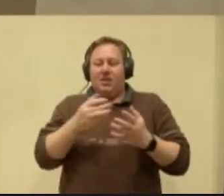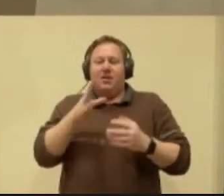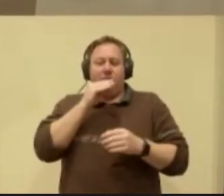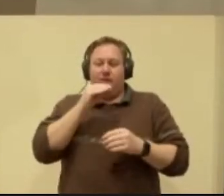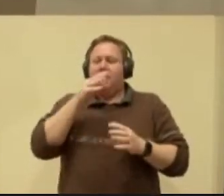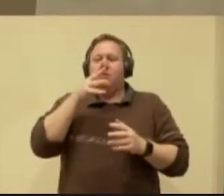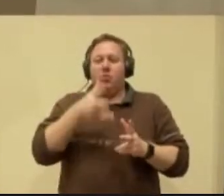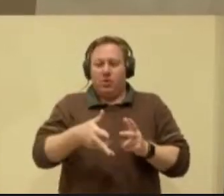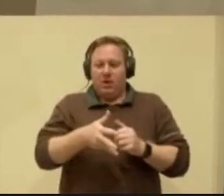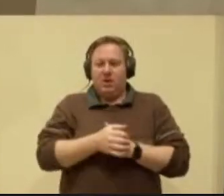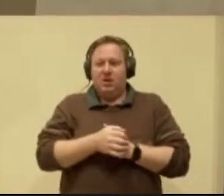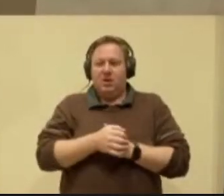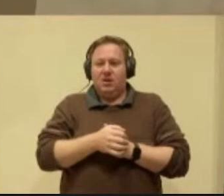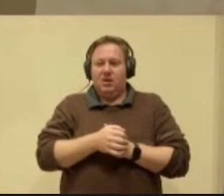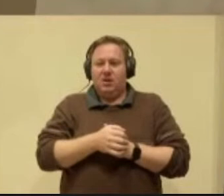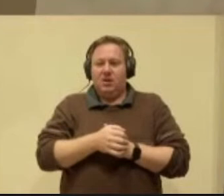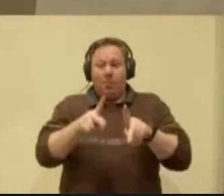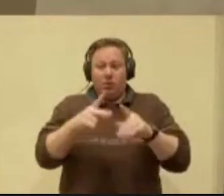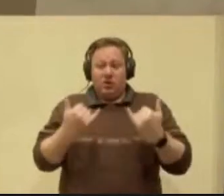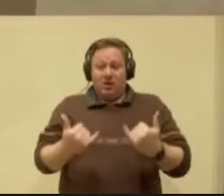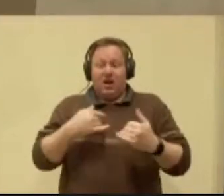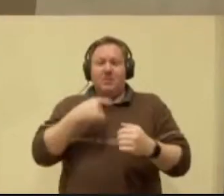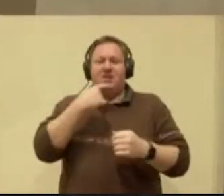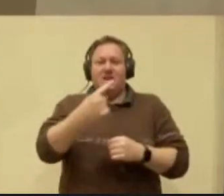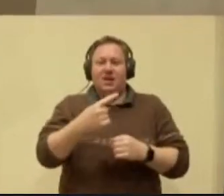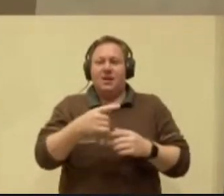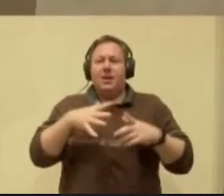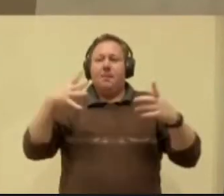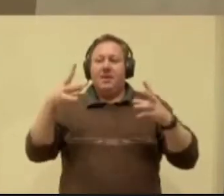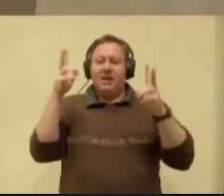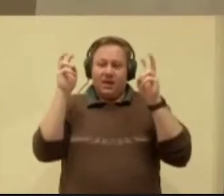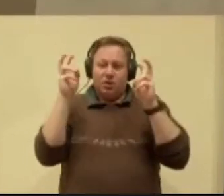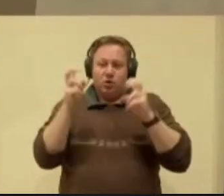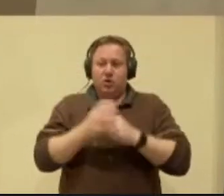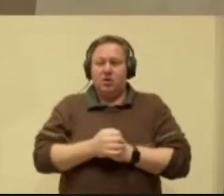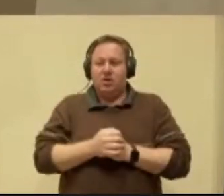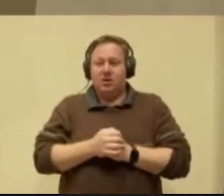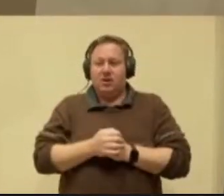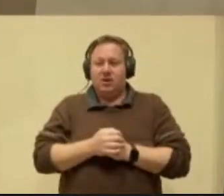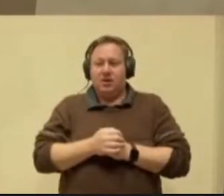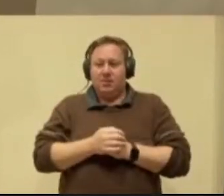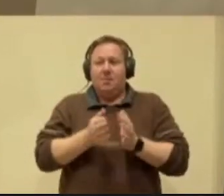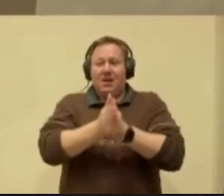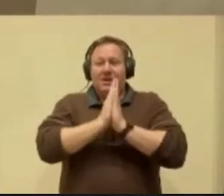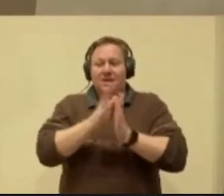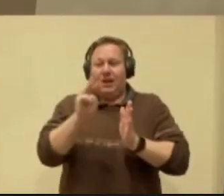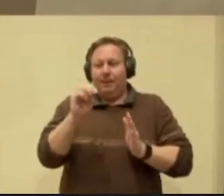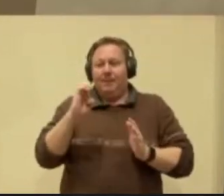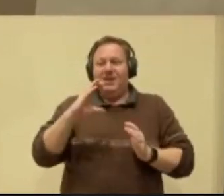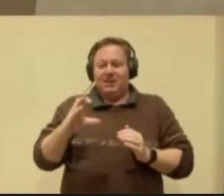say the biggest issue let me